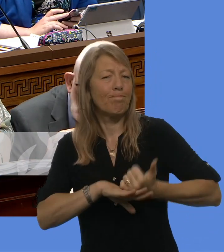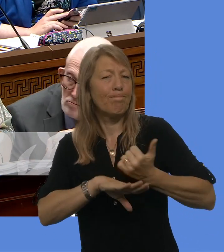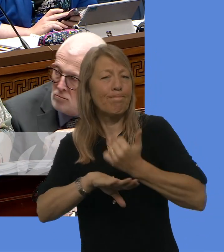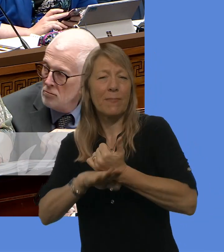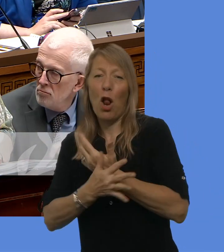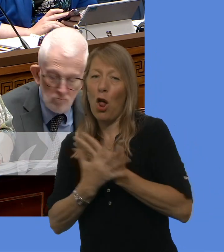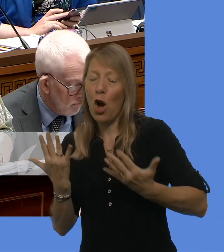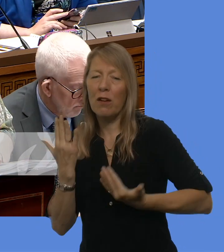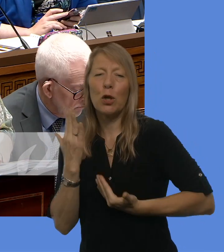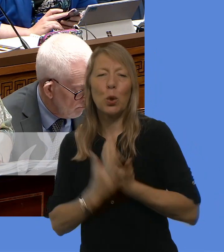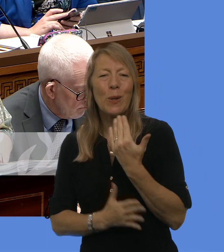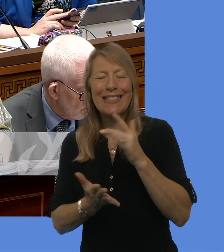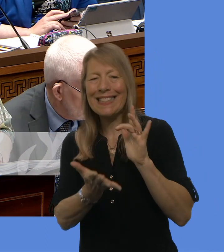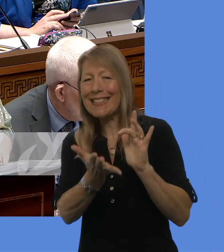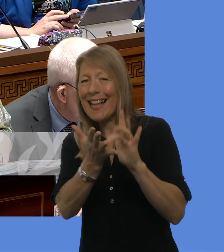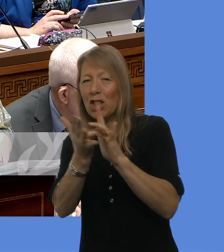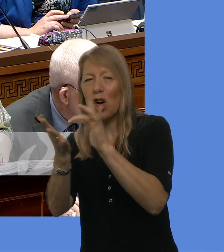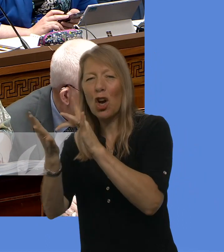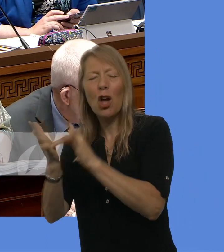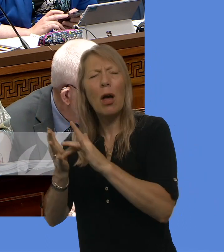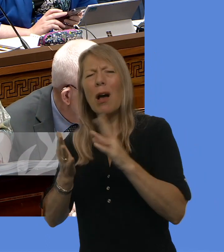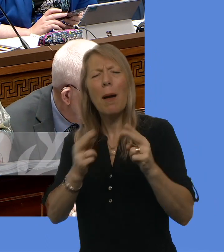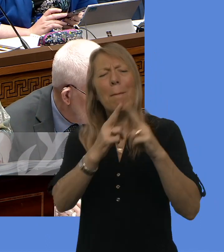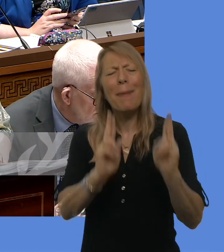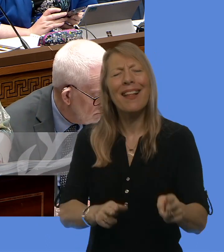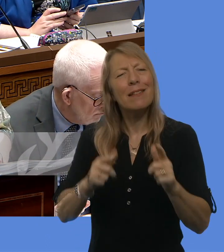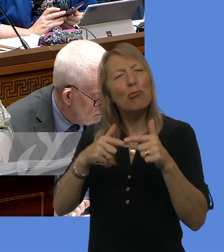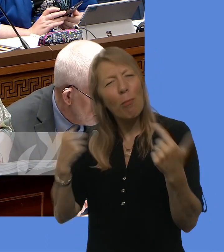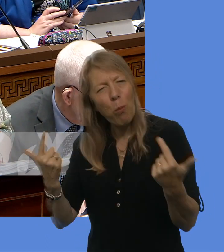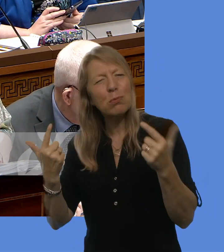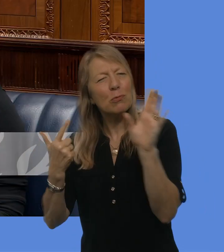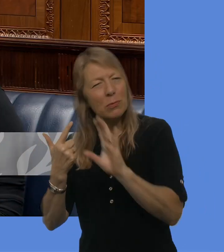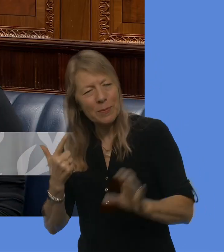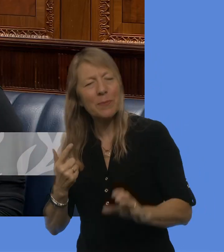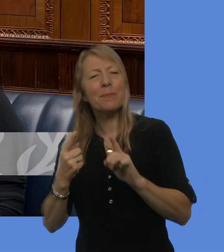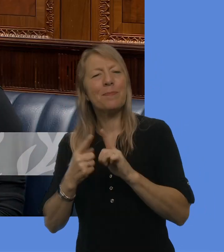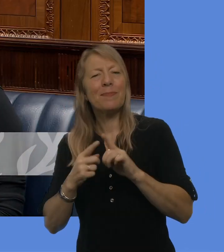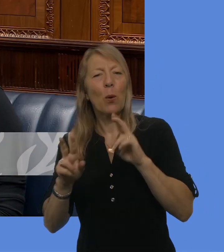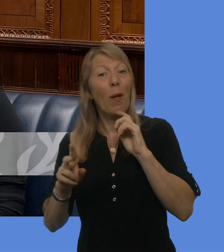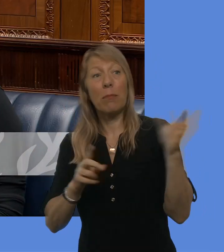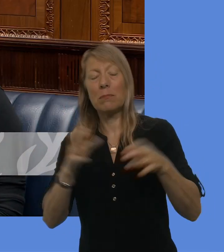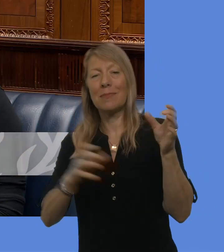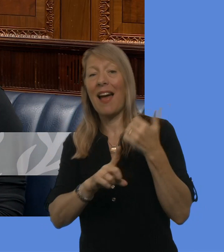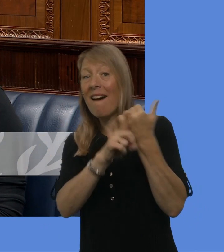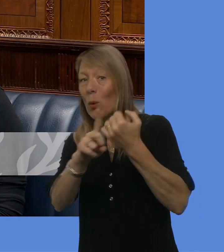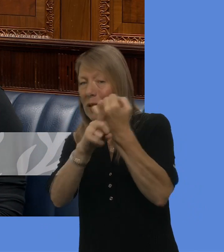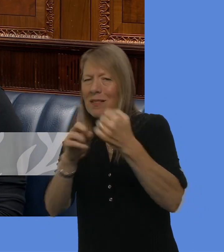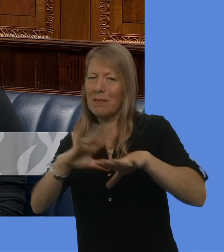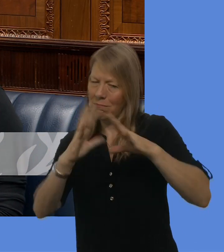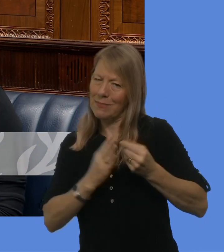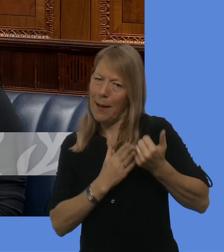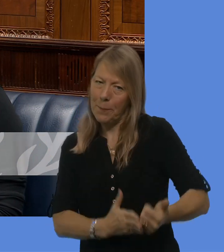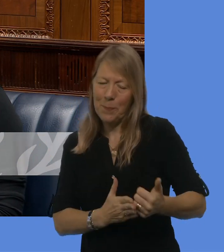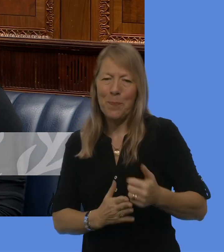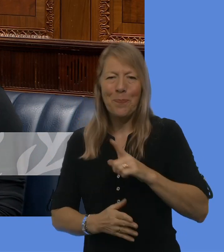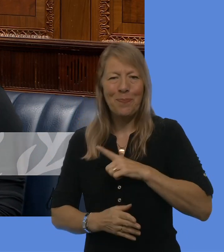and sexual offences legal advisors that my department has already introduced. These new measures include legislation to provide greater regulation of